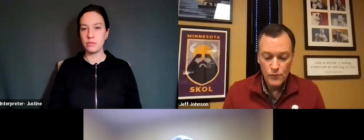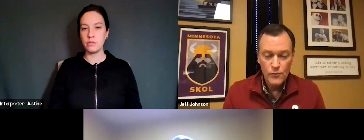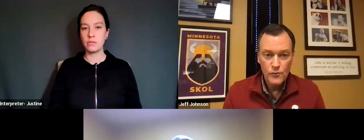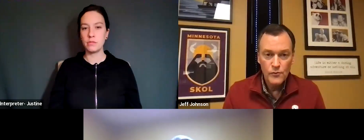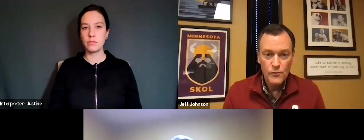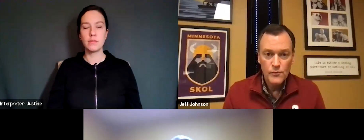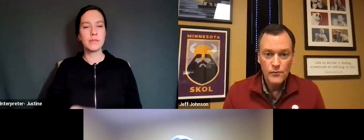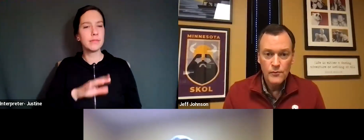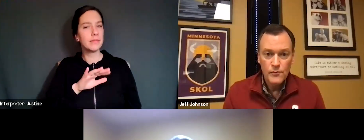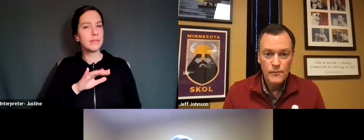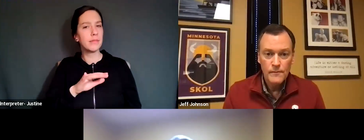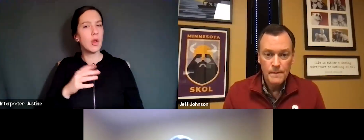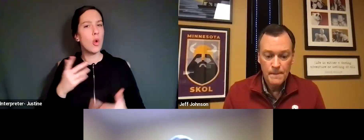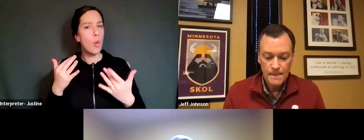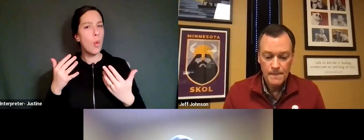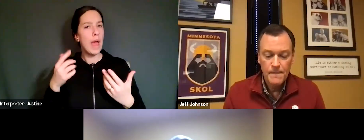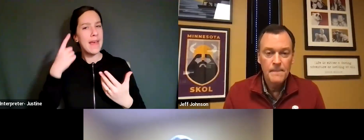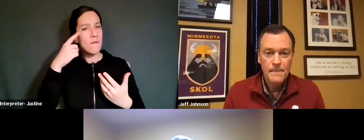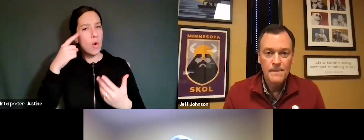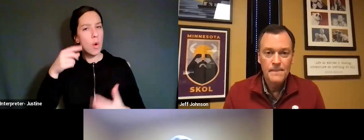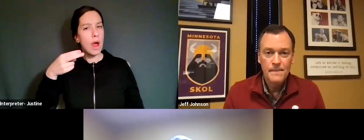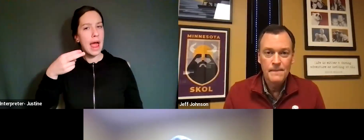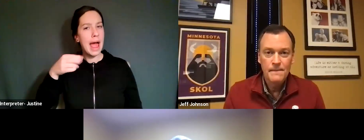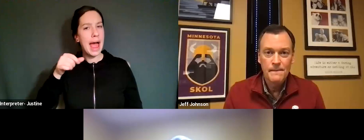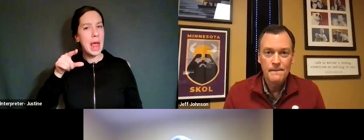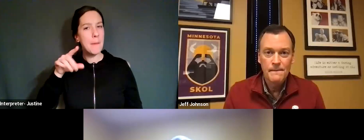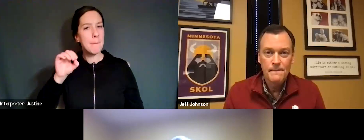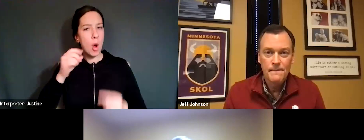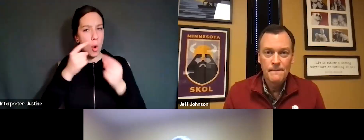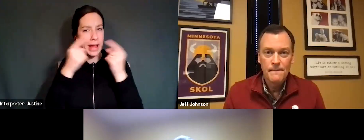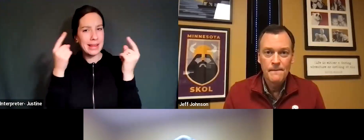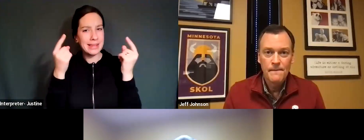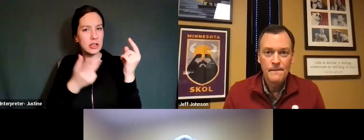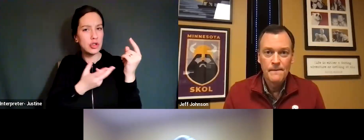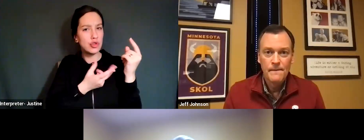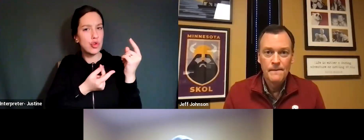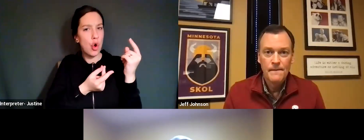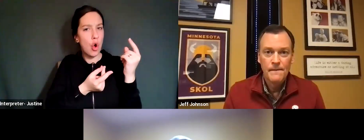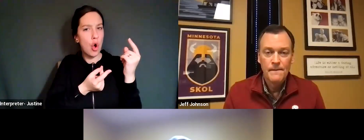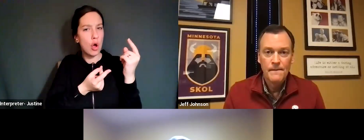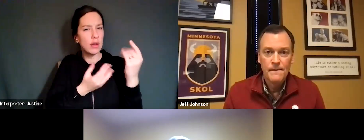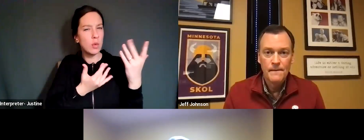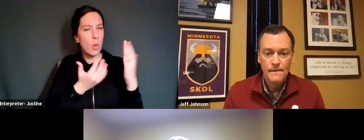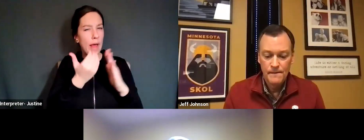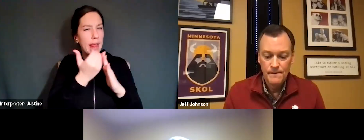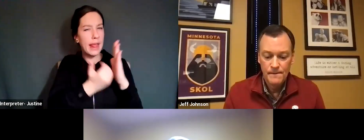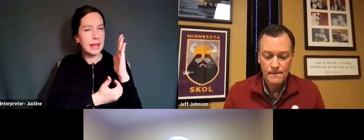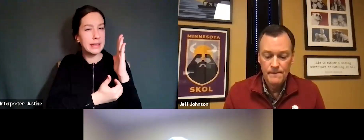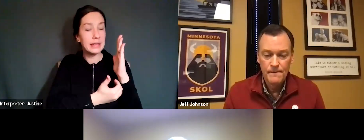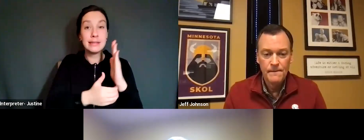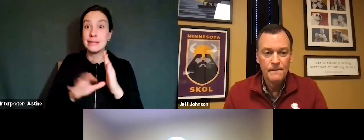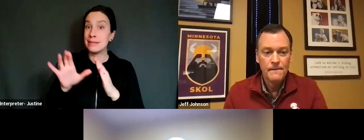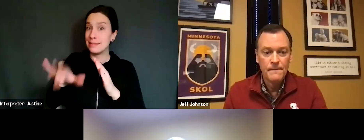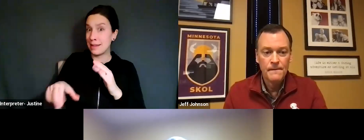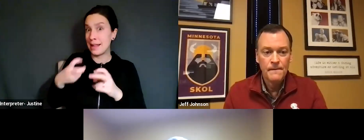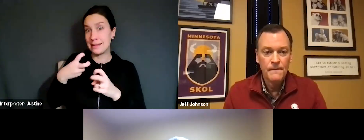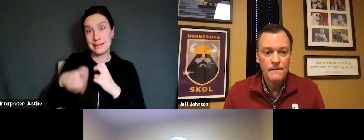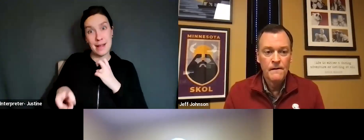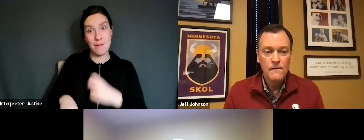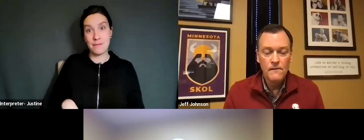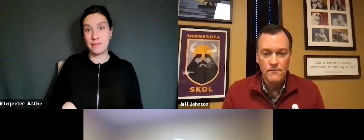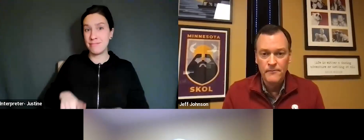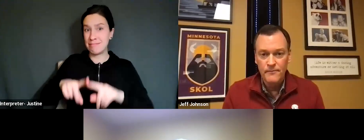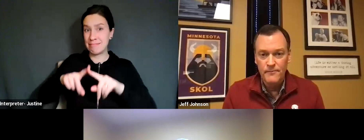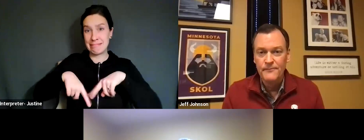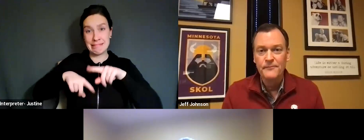the wait for a hypoallergenic assistance dog? That's a tough one to answer because it really